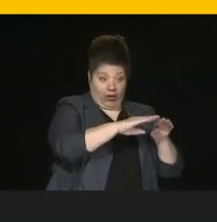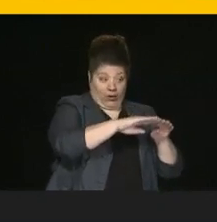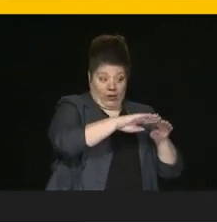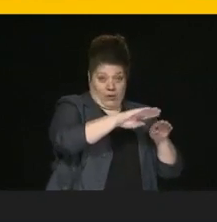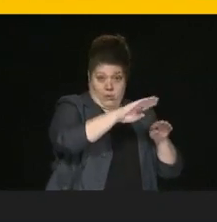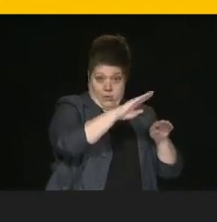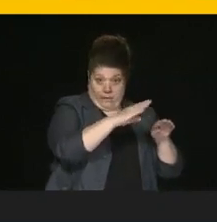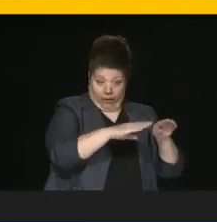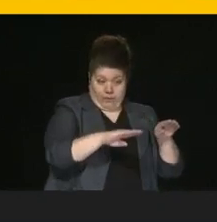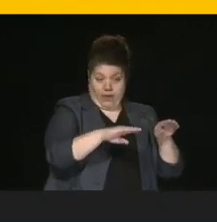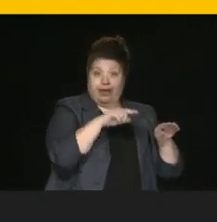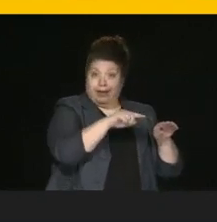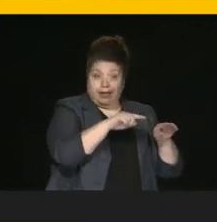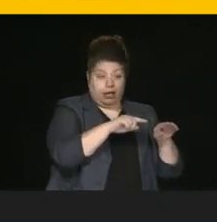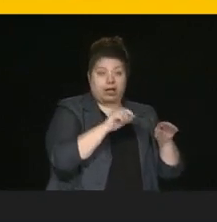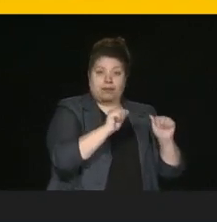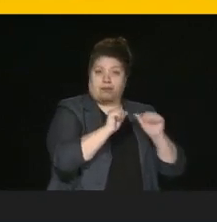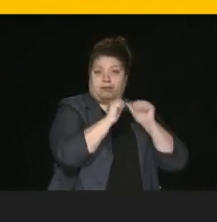summer.